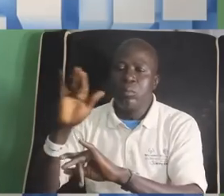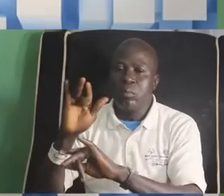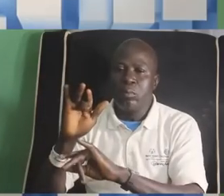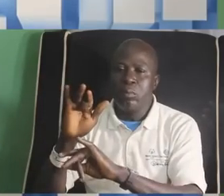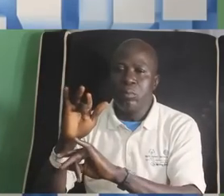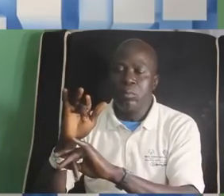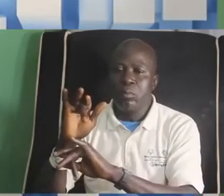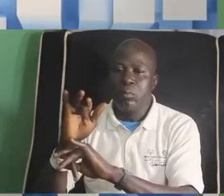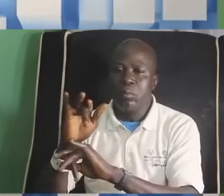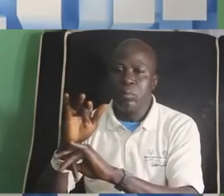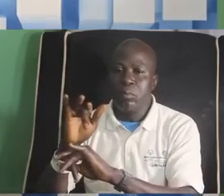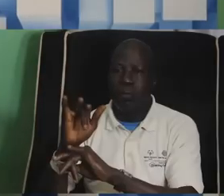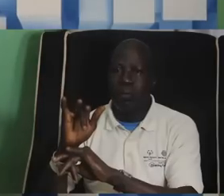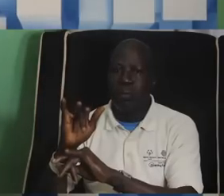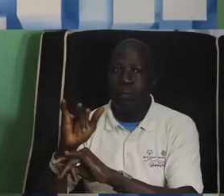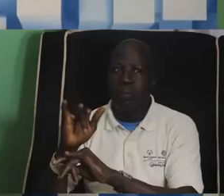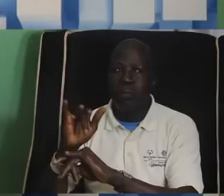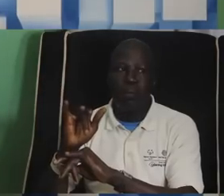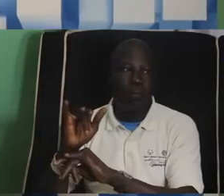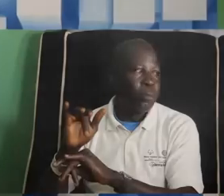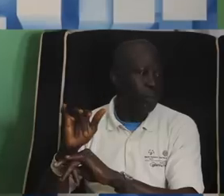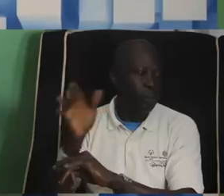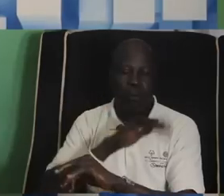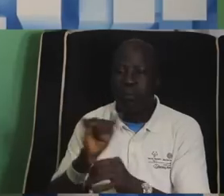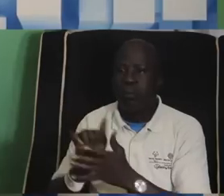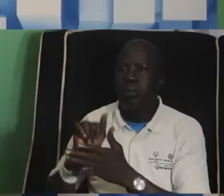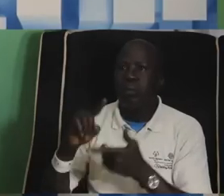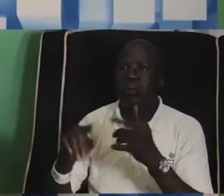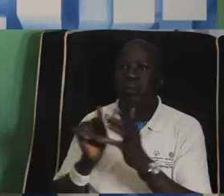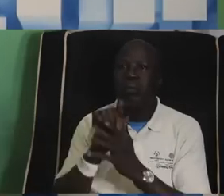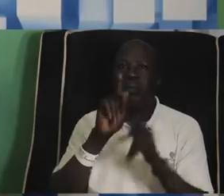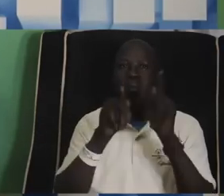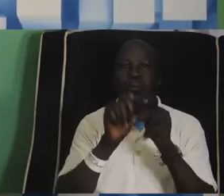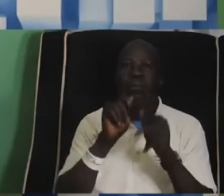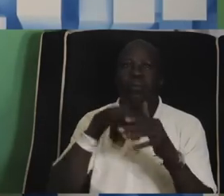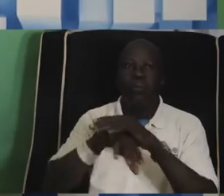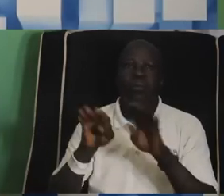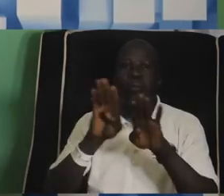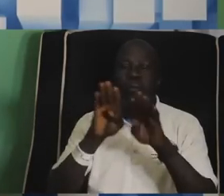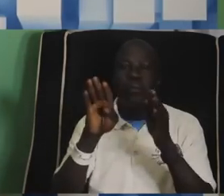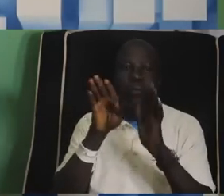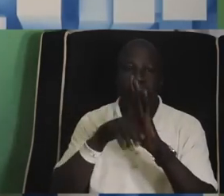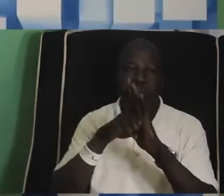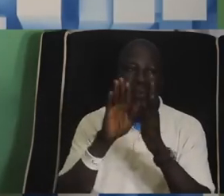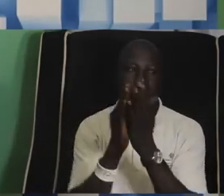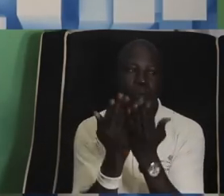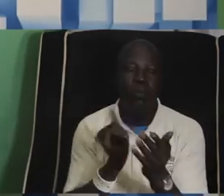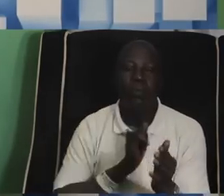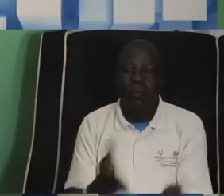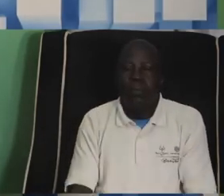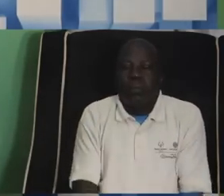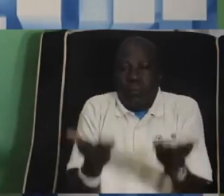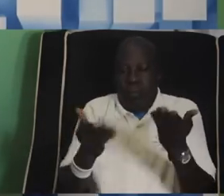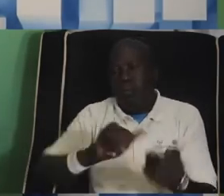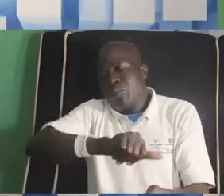ma mu enu ba eniyan meta ninu bibeli. I will touch just three people in the Bible. Ma fi ogoro to ku sile. I will leave